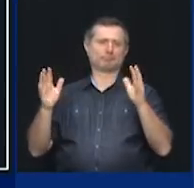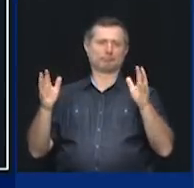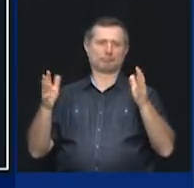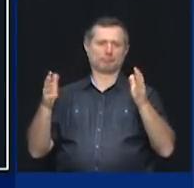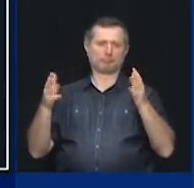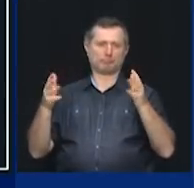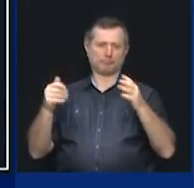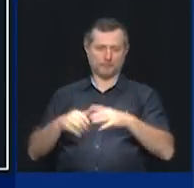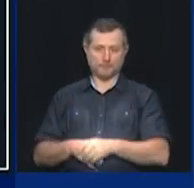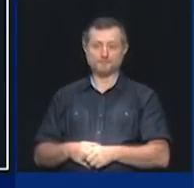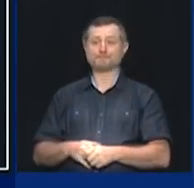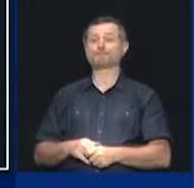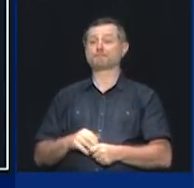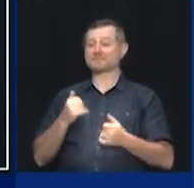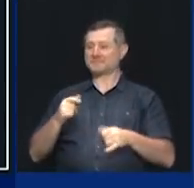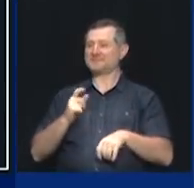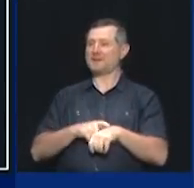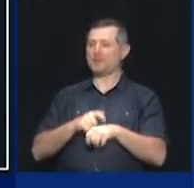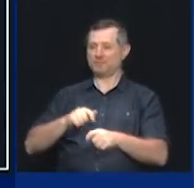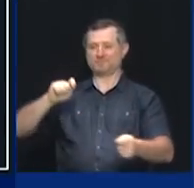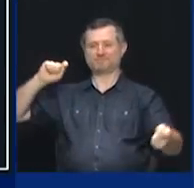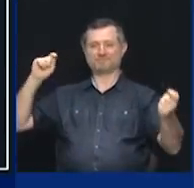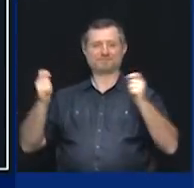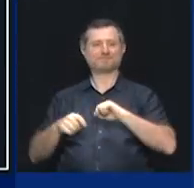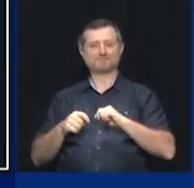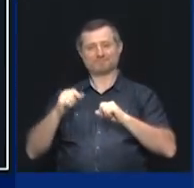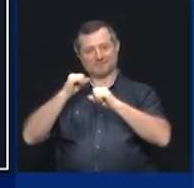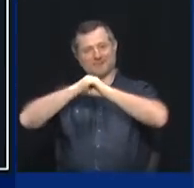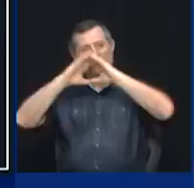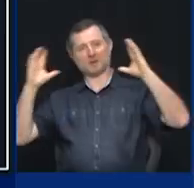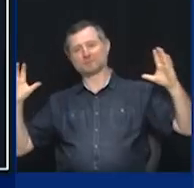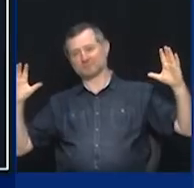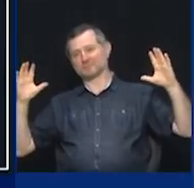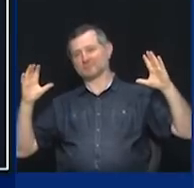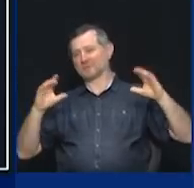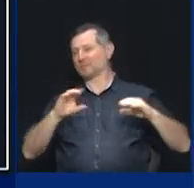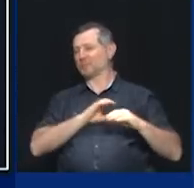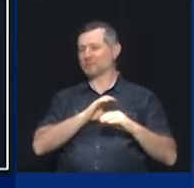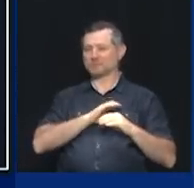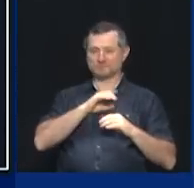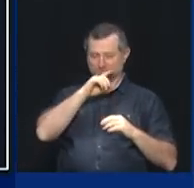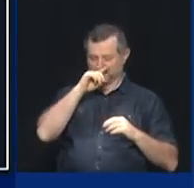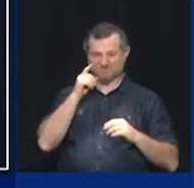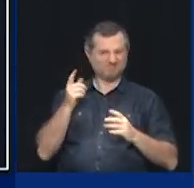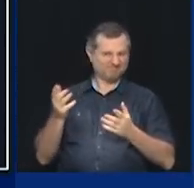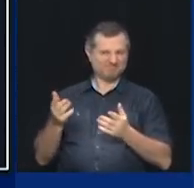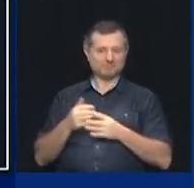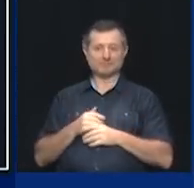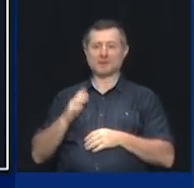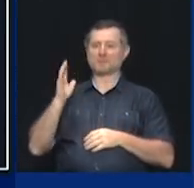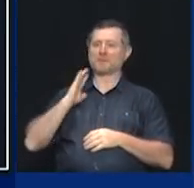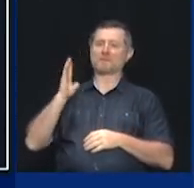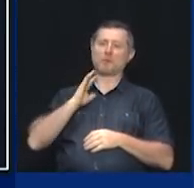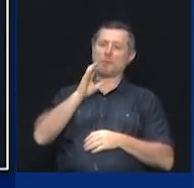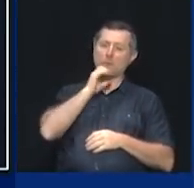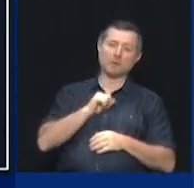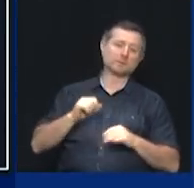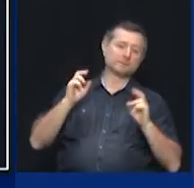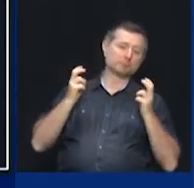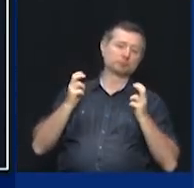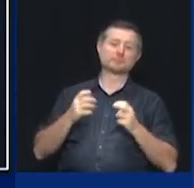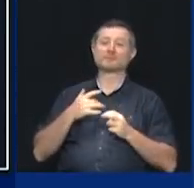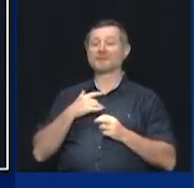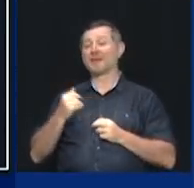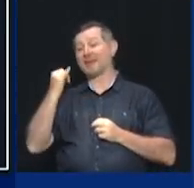And it's time for us to reimagine policing. There's an old expression. When all you have is a